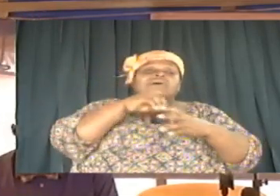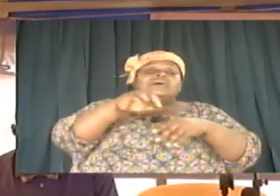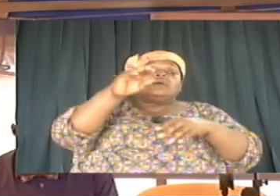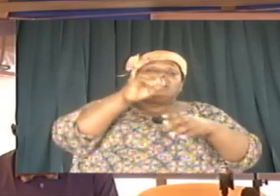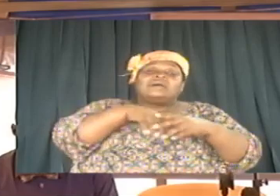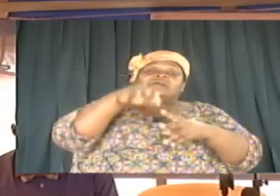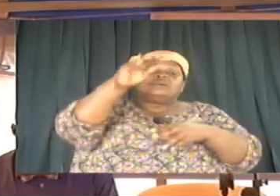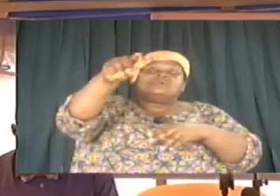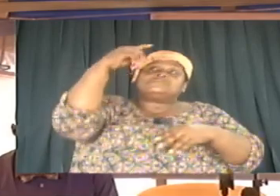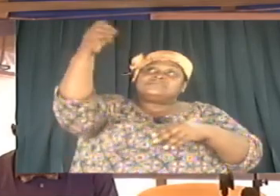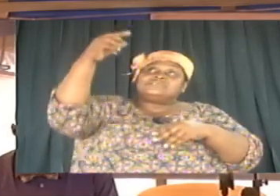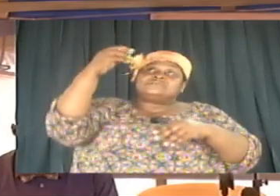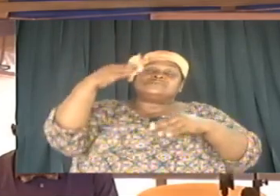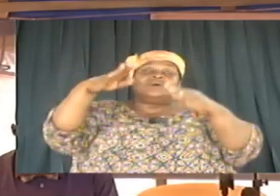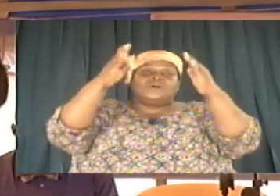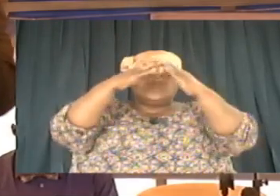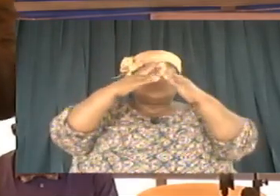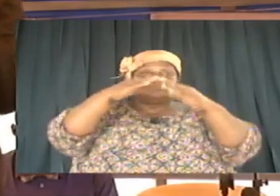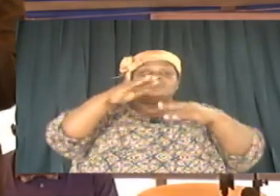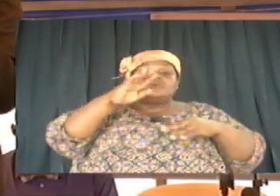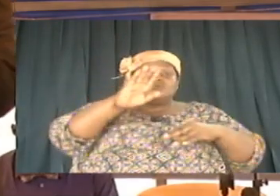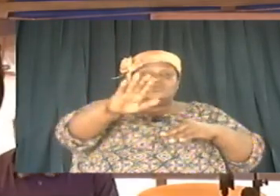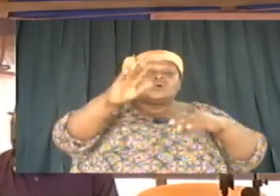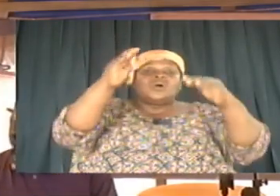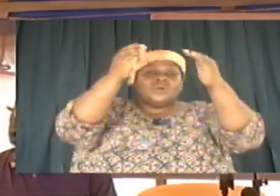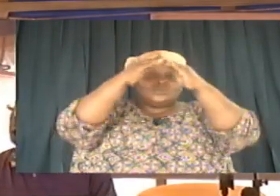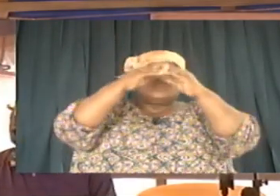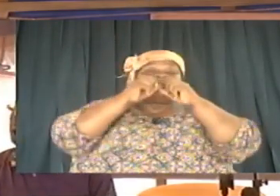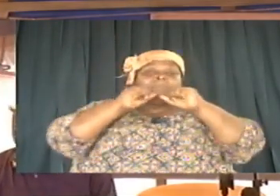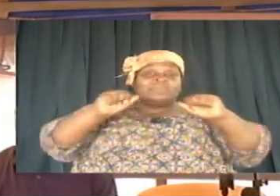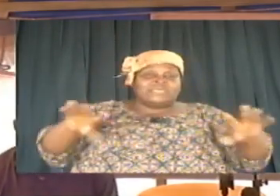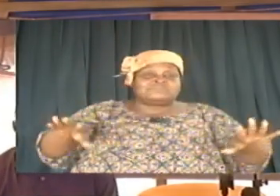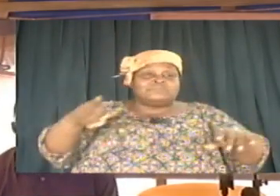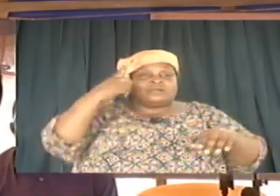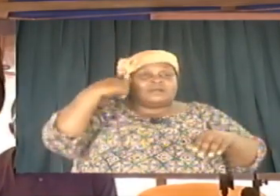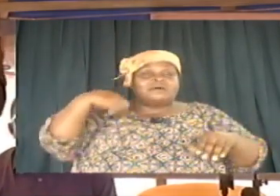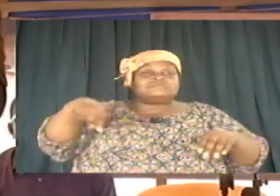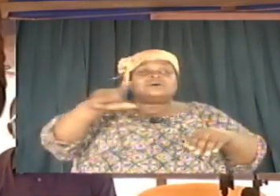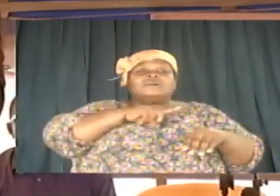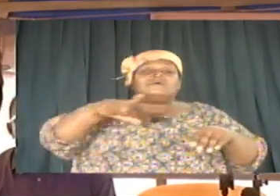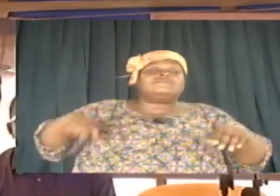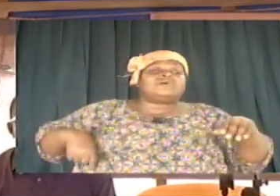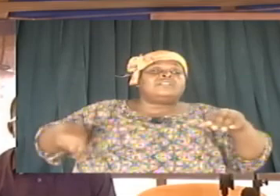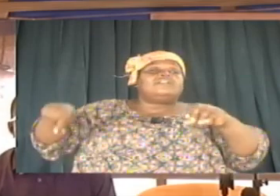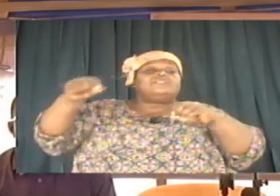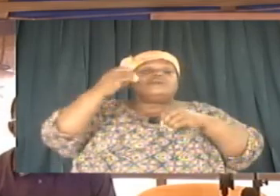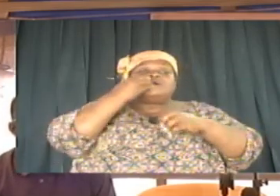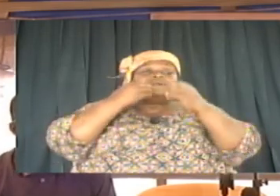house. Your house is going to be blessed today because of this emblem. I want our faith to be up here,